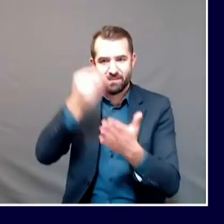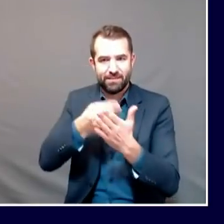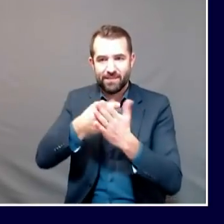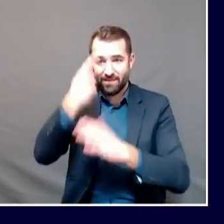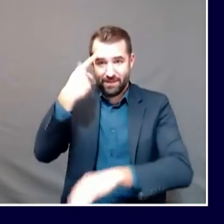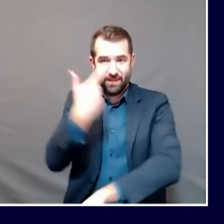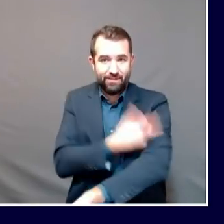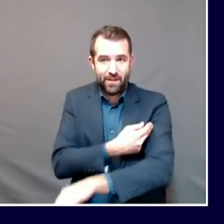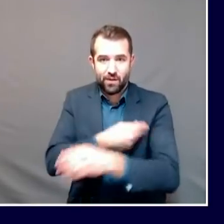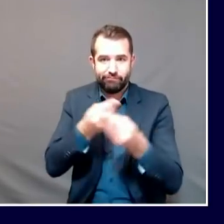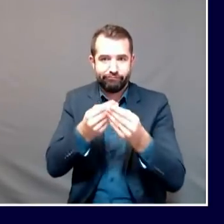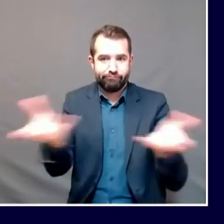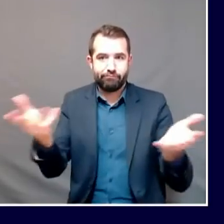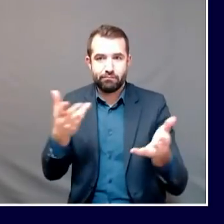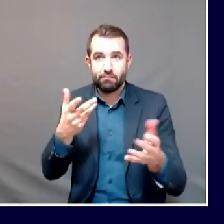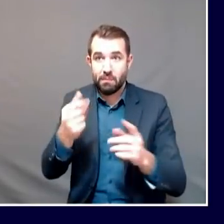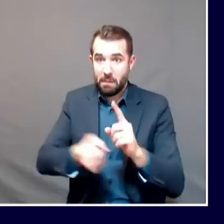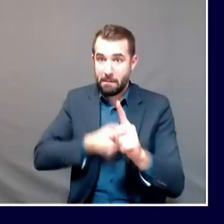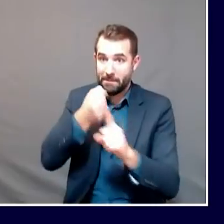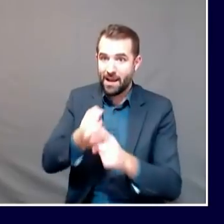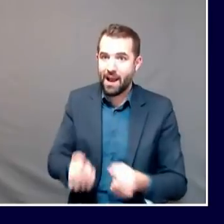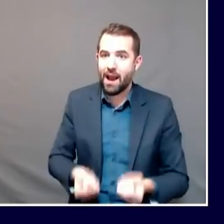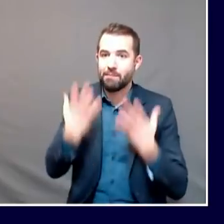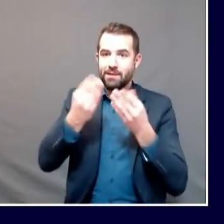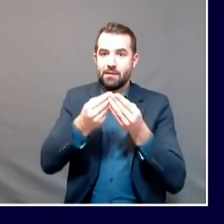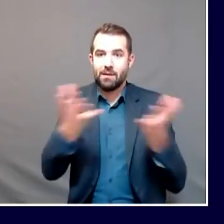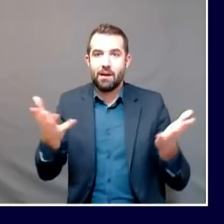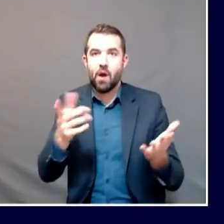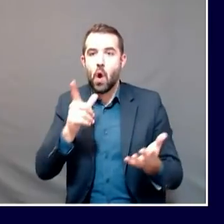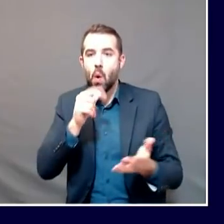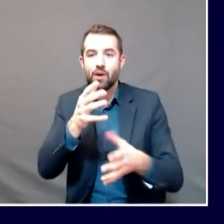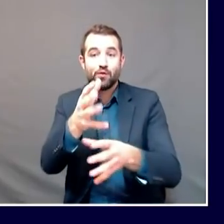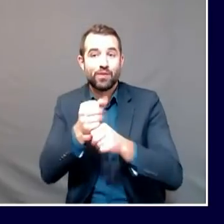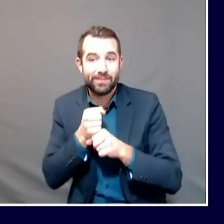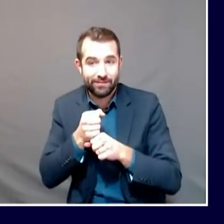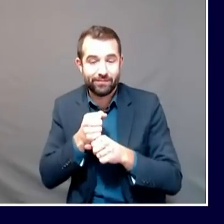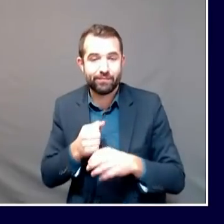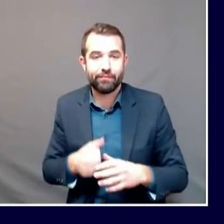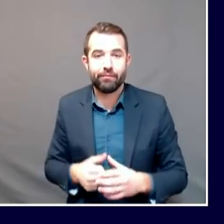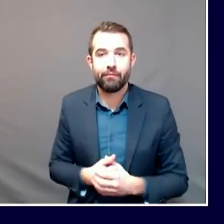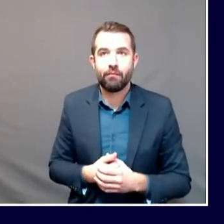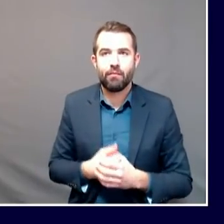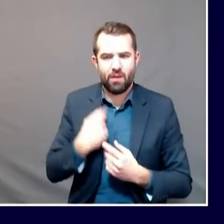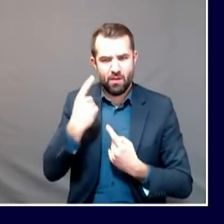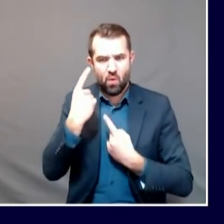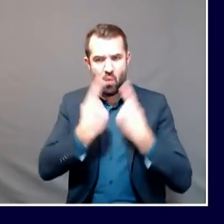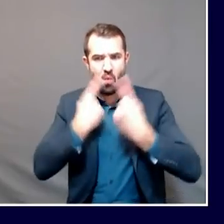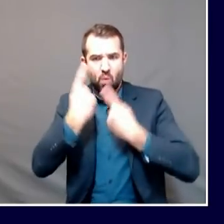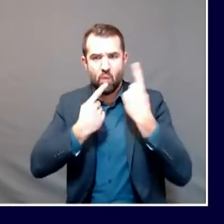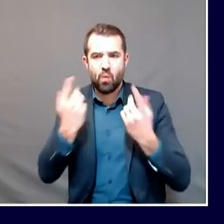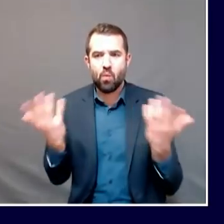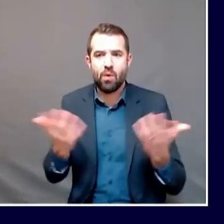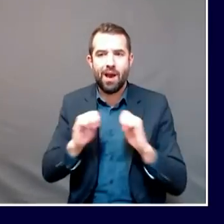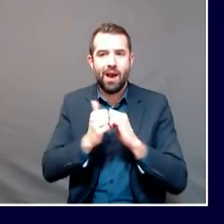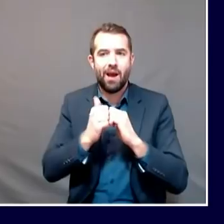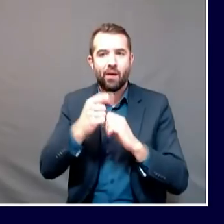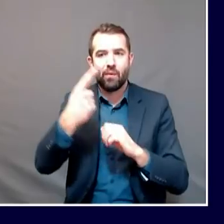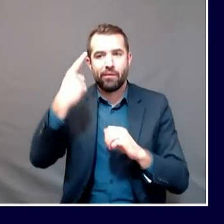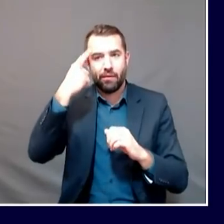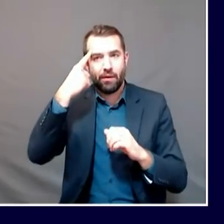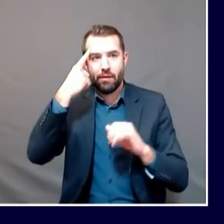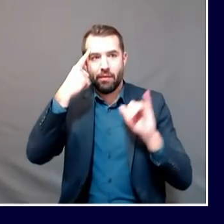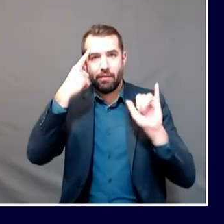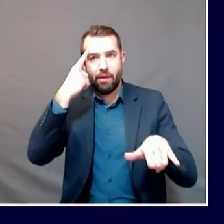the velocity and the equity of vaccination in Maine. And I was wondering how you think a lack of sufficient federal funding